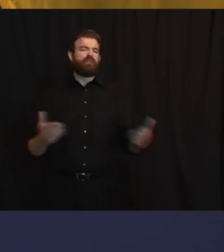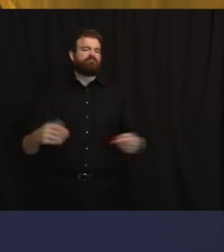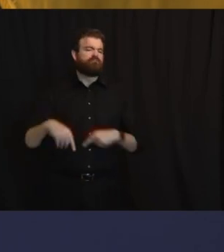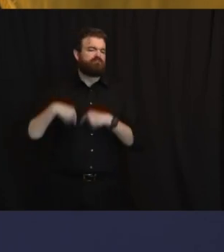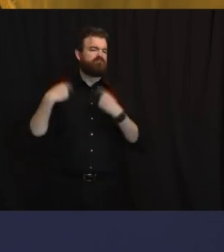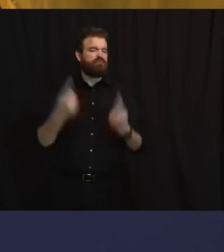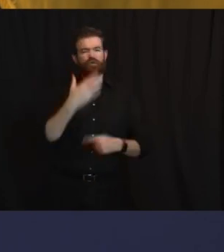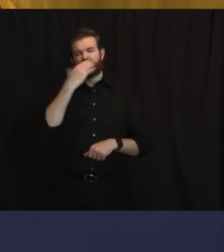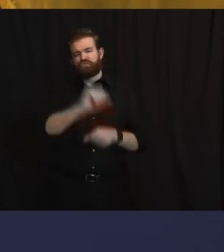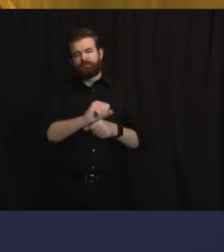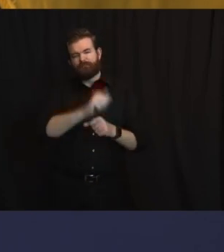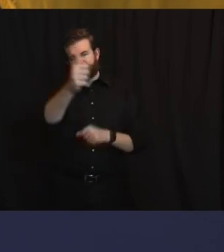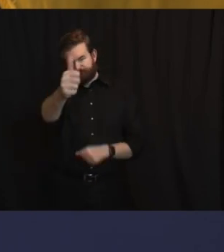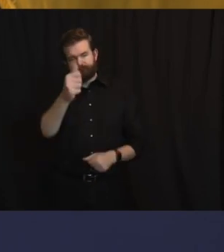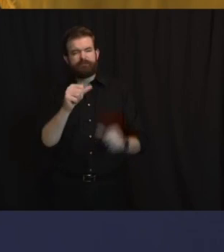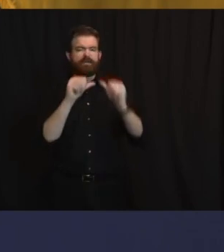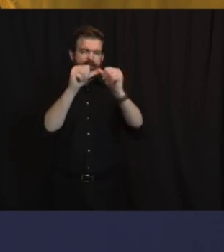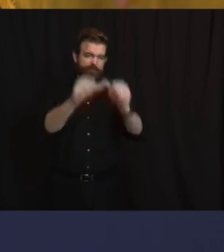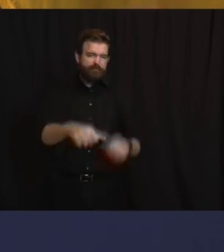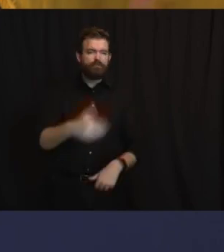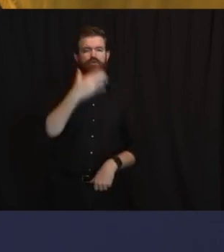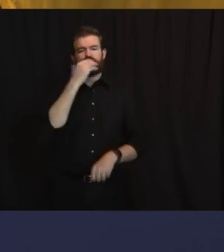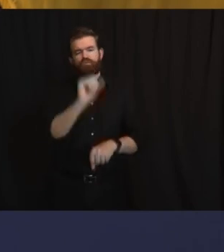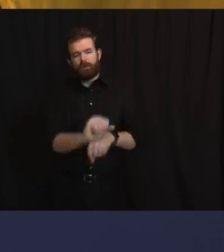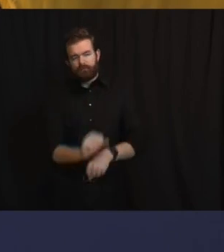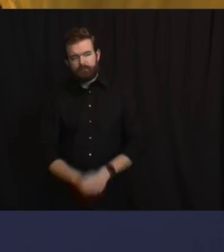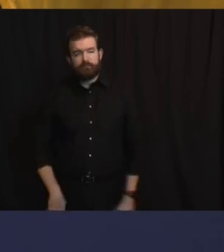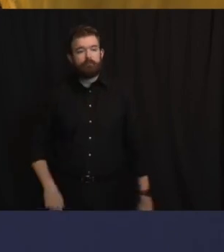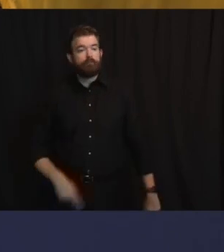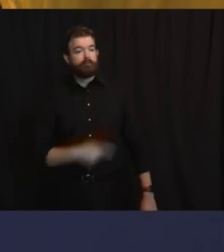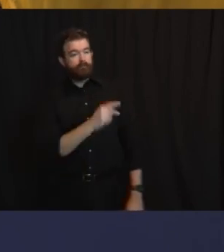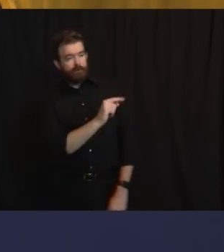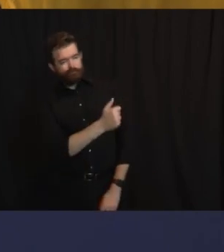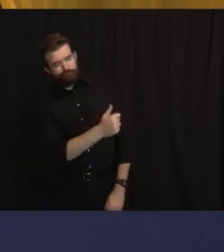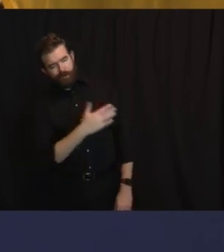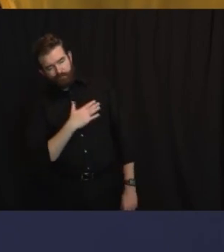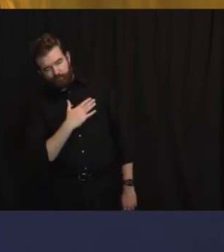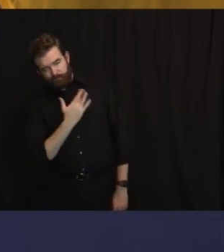up, folks. And Pat, many happy returns. God bless you all.